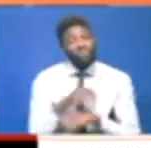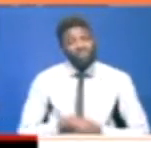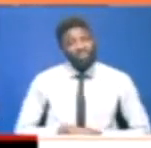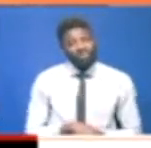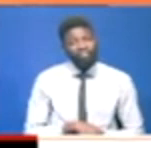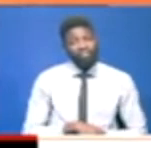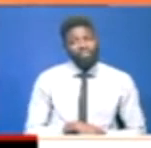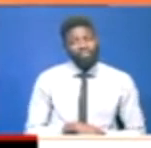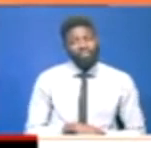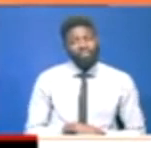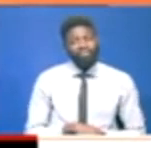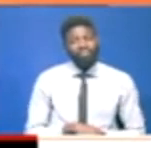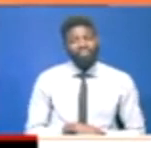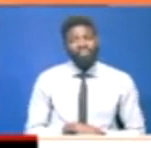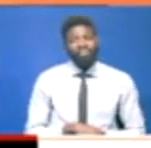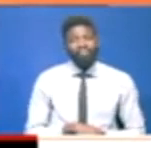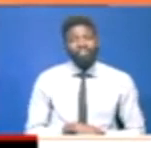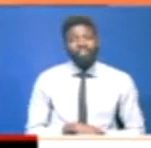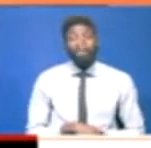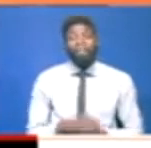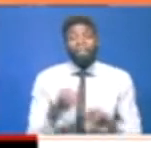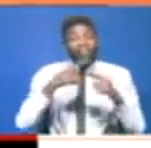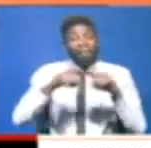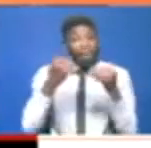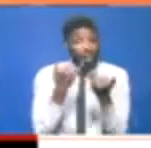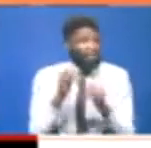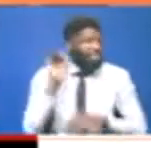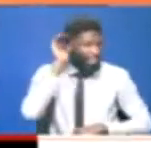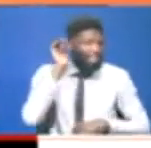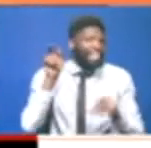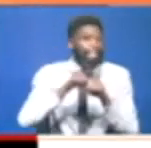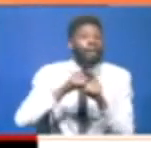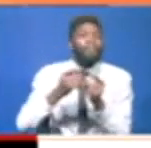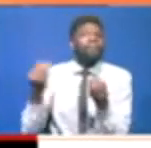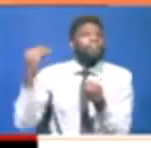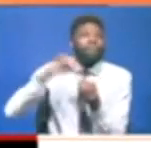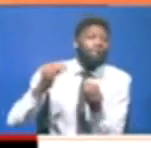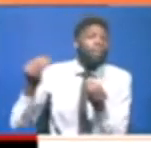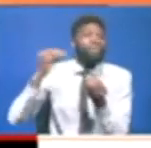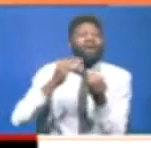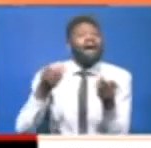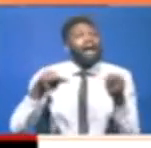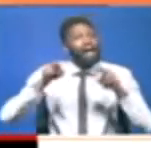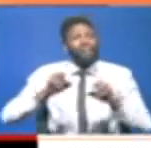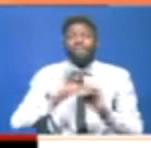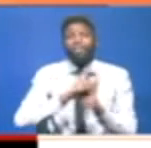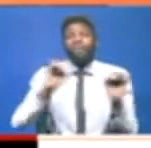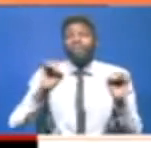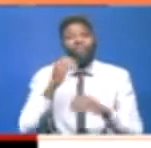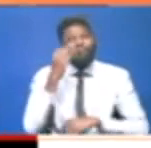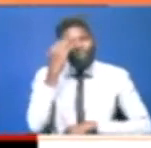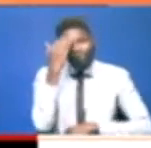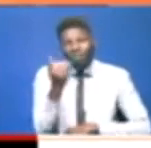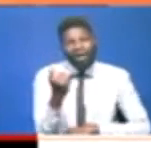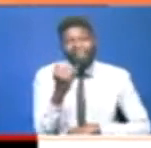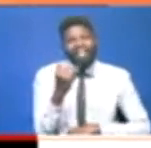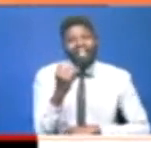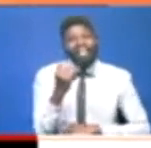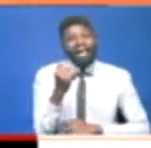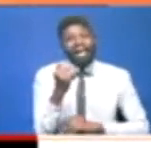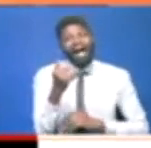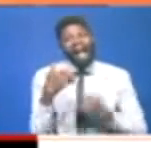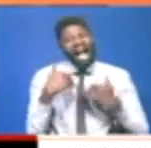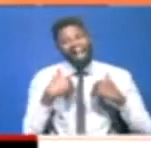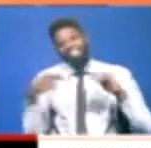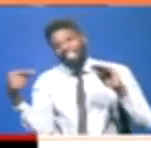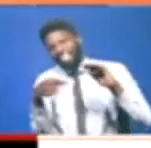Social Security Fund. Yes. At least these days, you don't hear so much of that. Why? Is it there, or